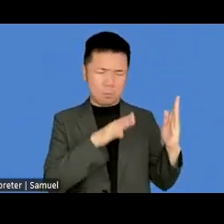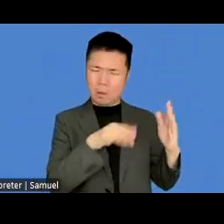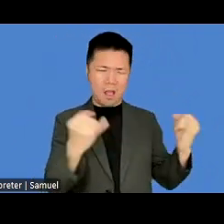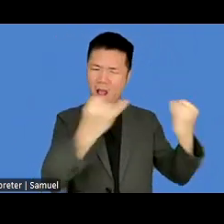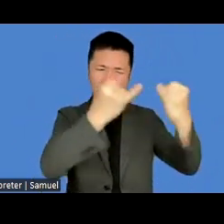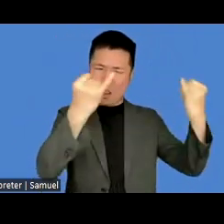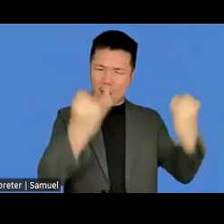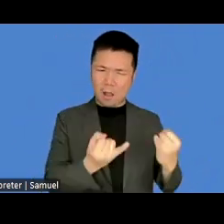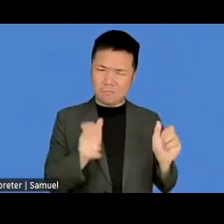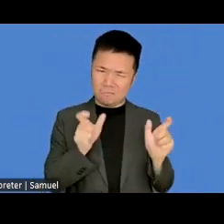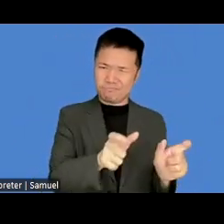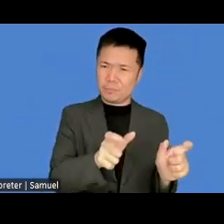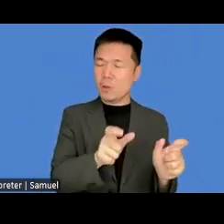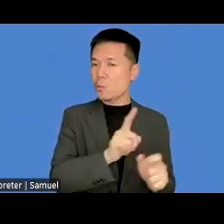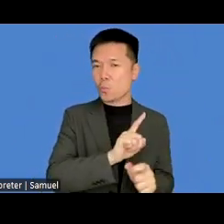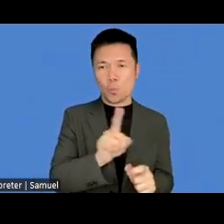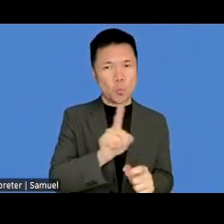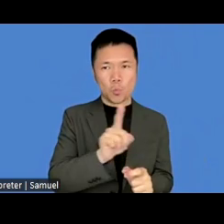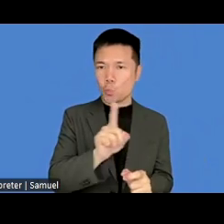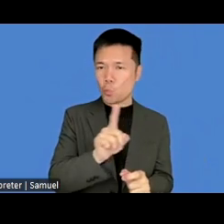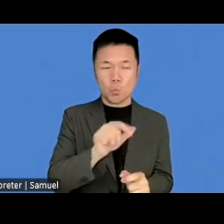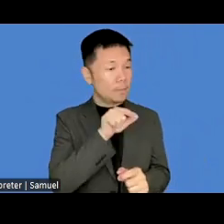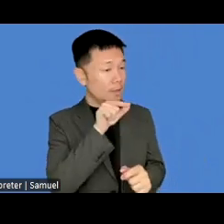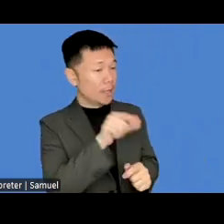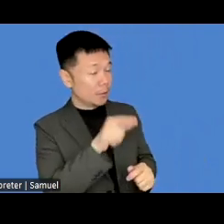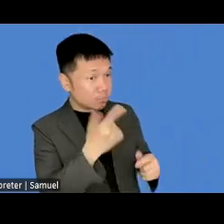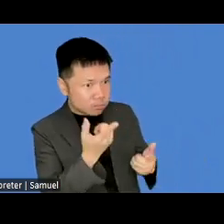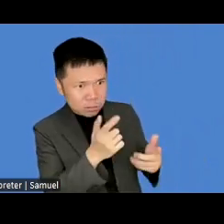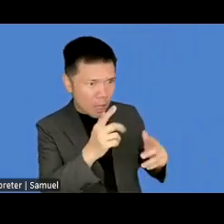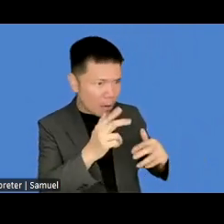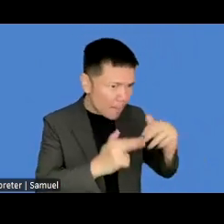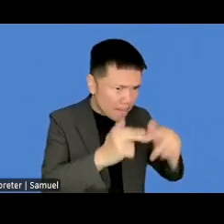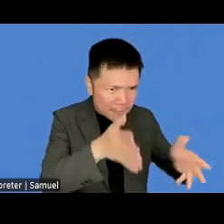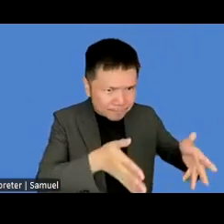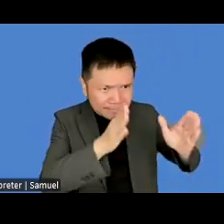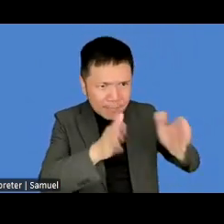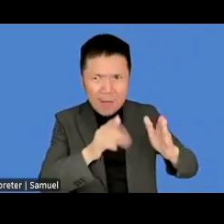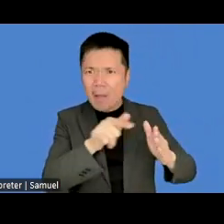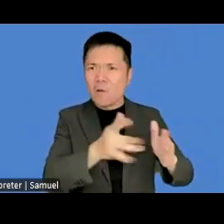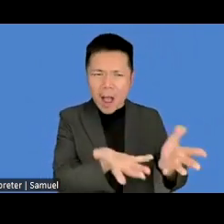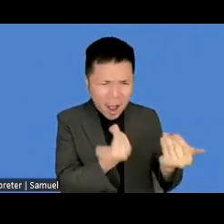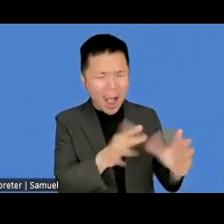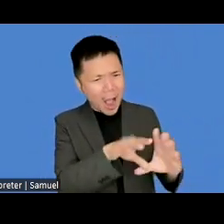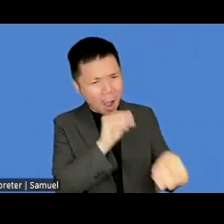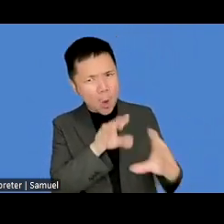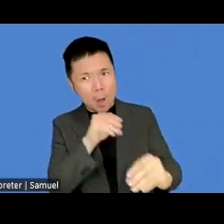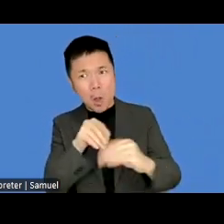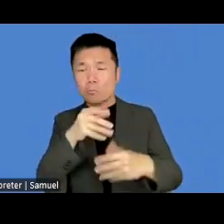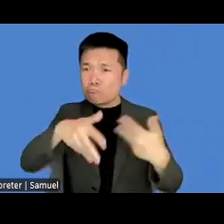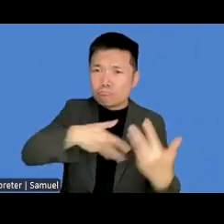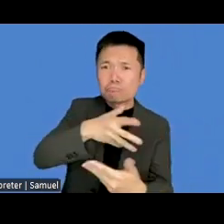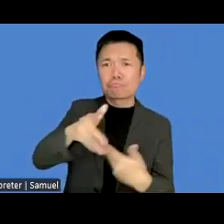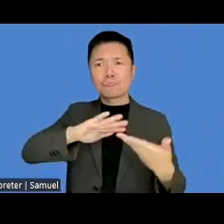new institutions or rebuild institutions, that the investment should be in the community, we saw the opposite. People